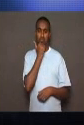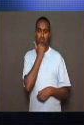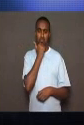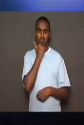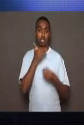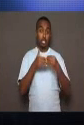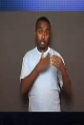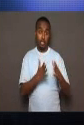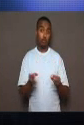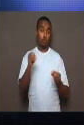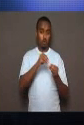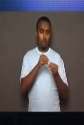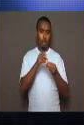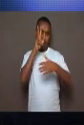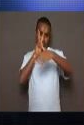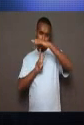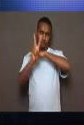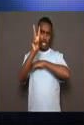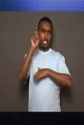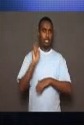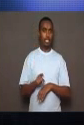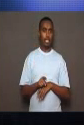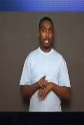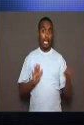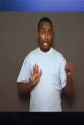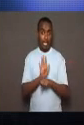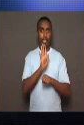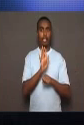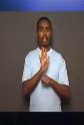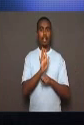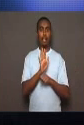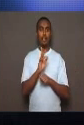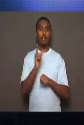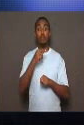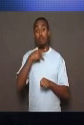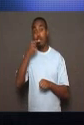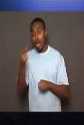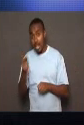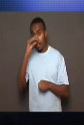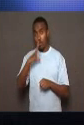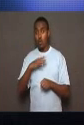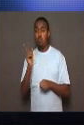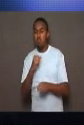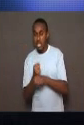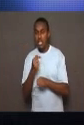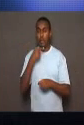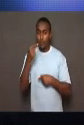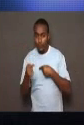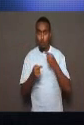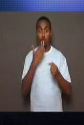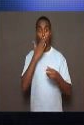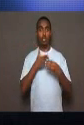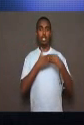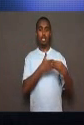Leaders also need vision. It is not enough to tell people what to do every day. A good